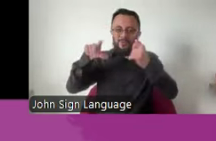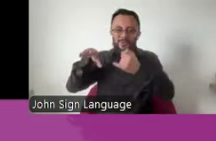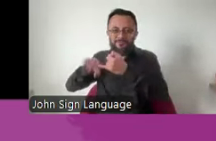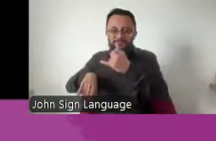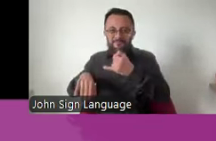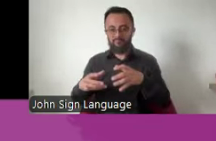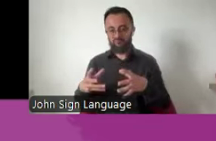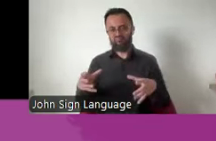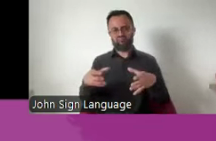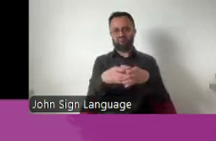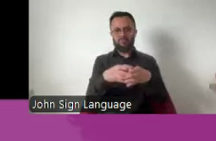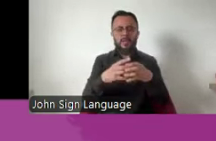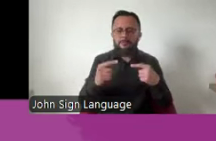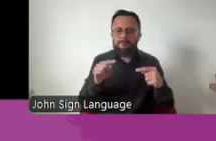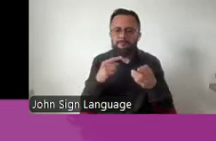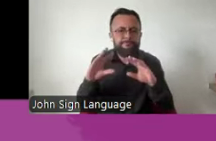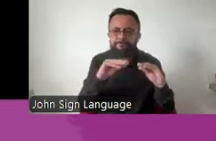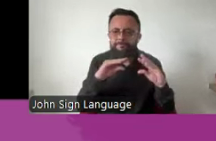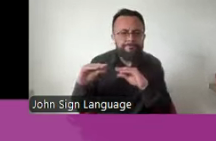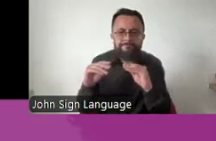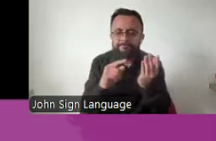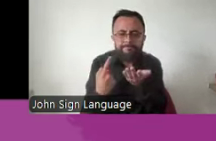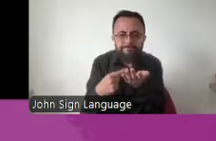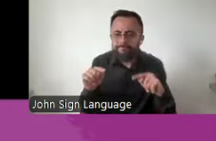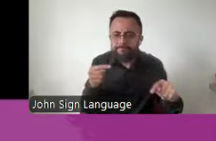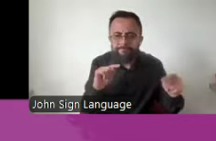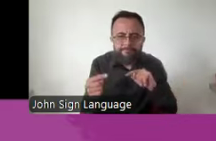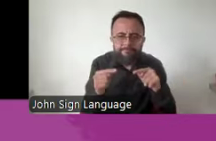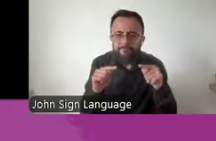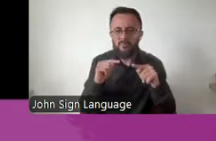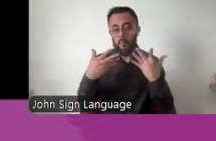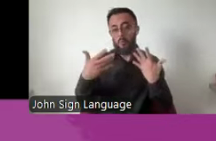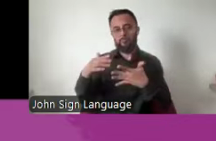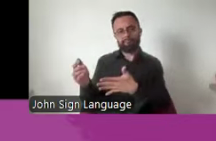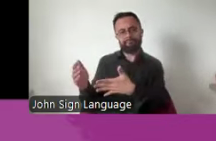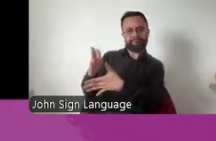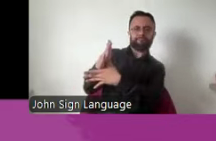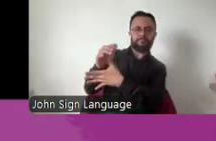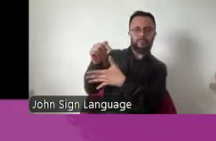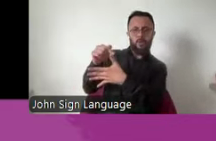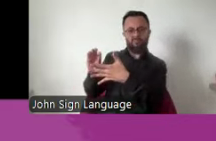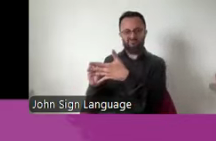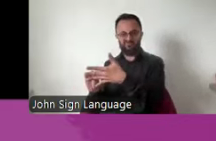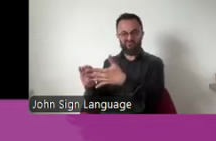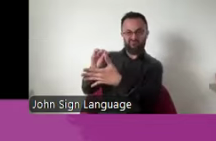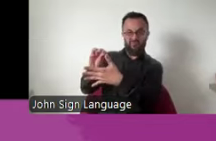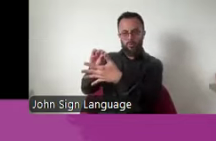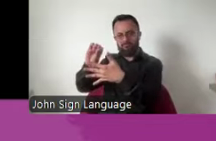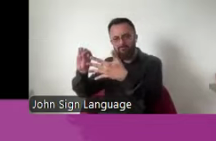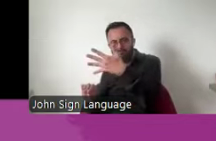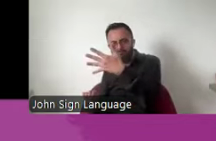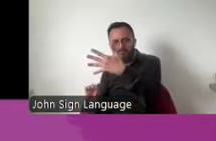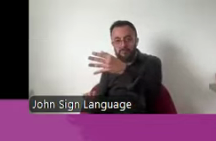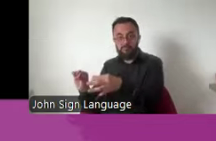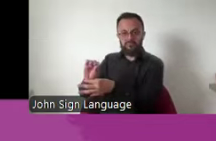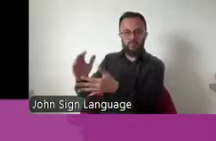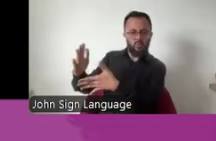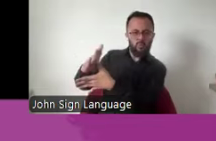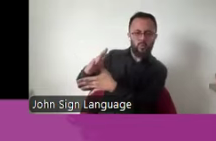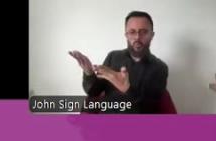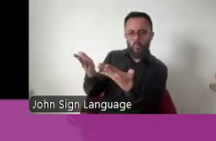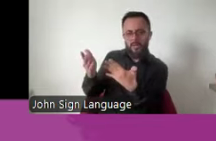through to implement in the future. And finally is a screenshot of the report of the work,